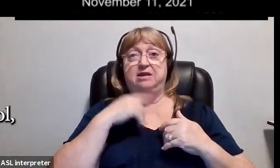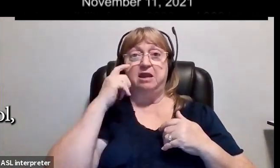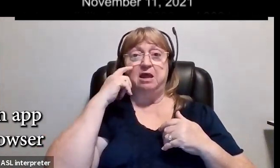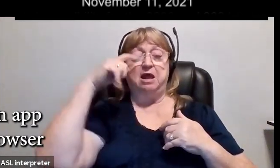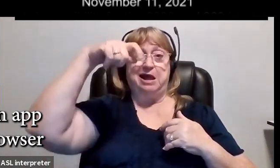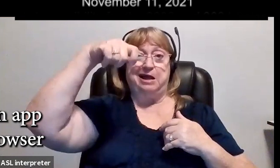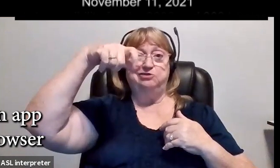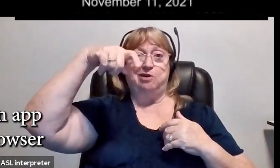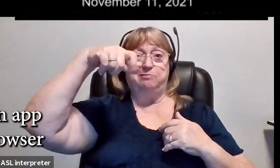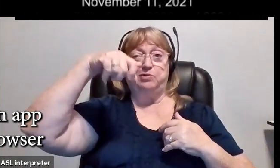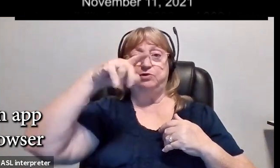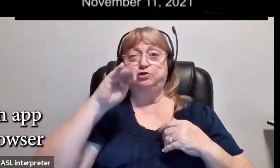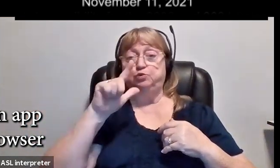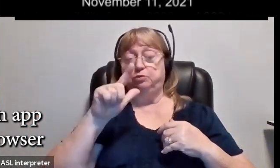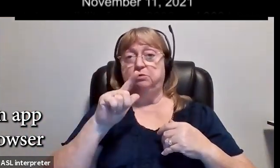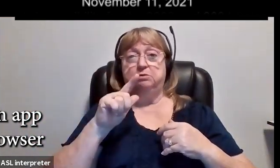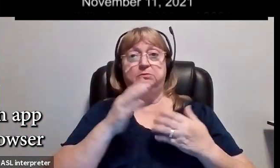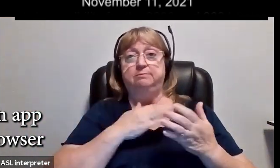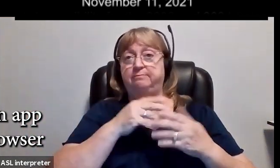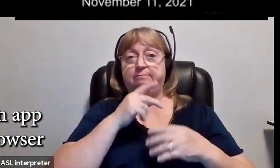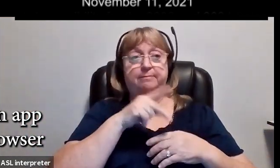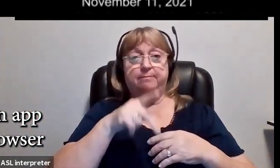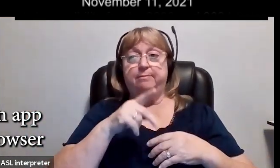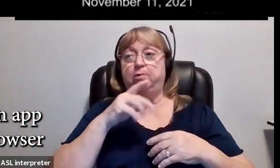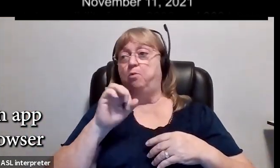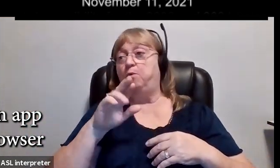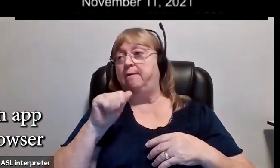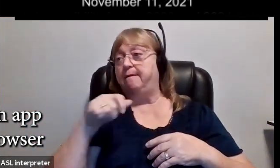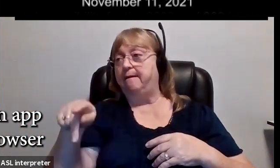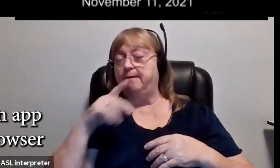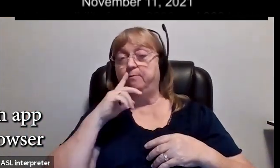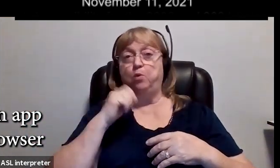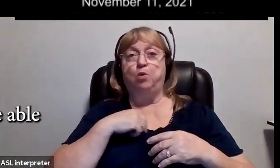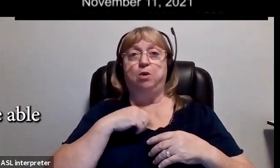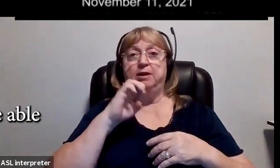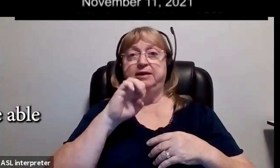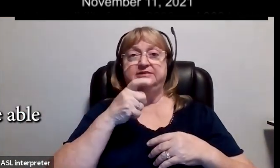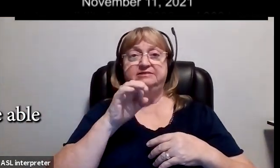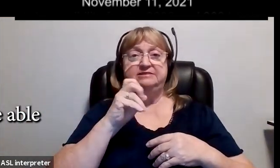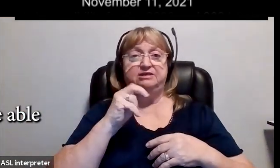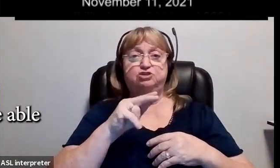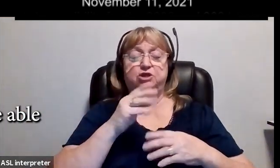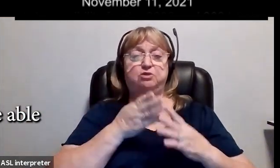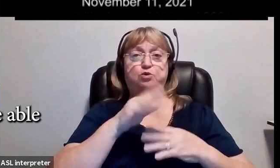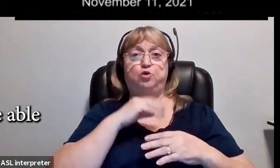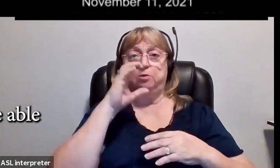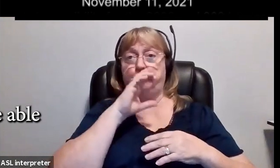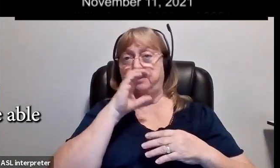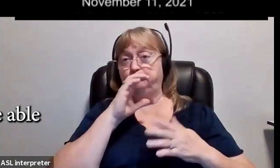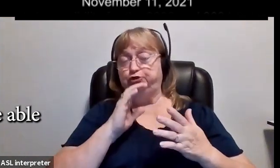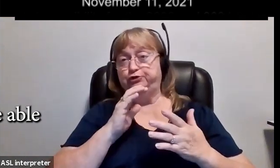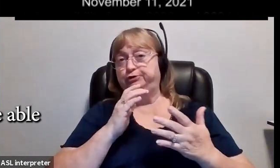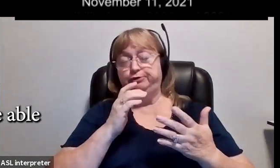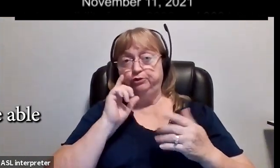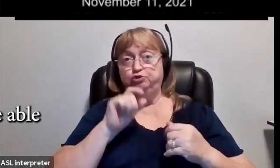where you are, whether it's through PowerPoint or an app or an extension through whatever browser you're choosing to use, you should be able